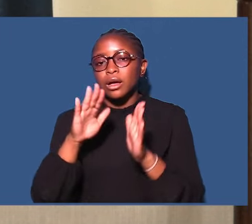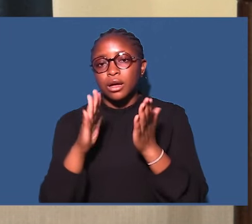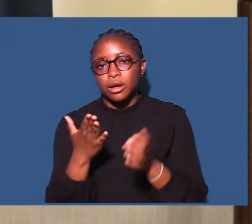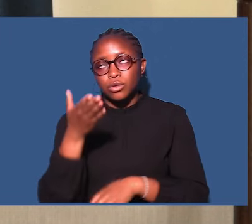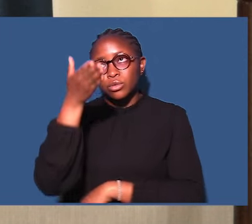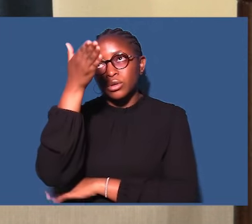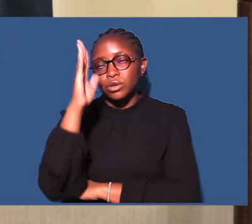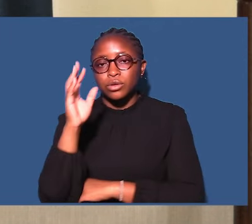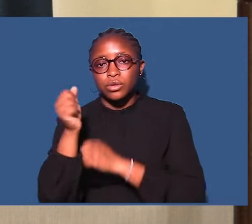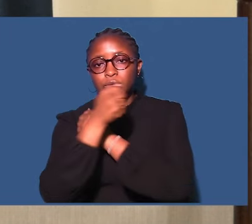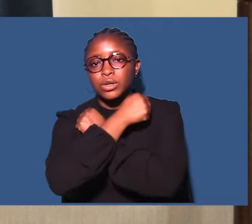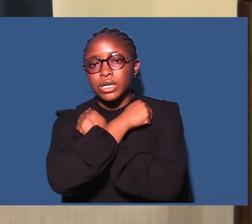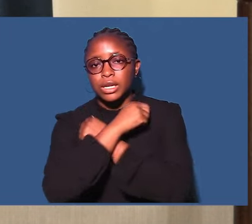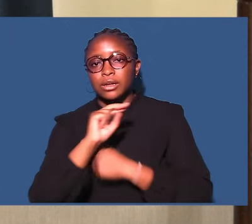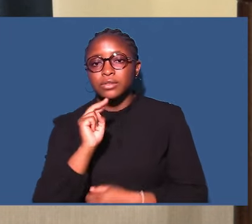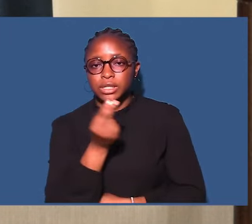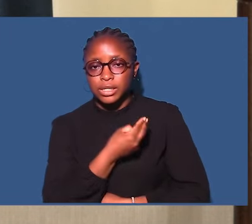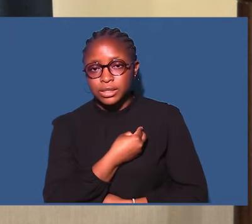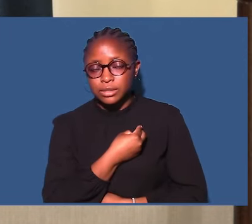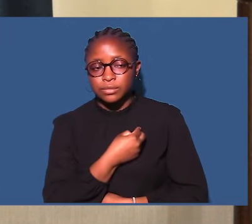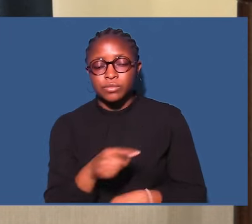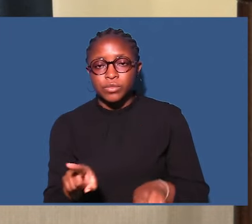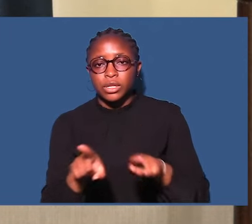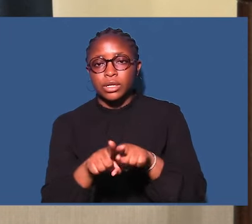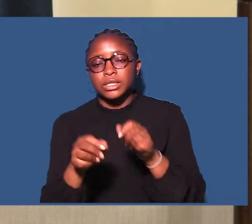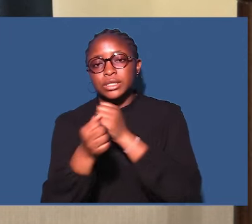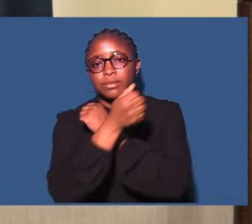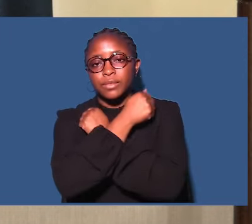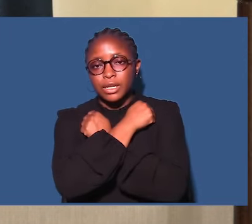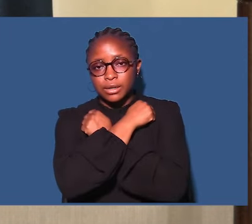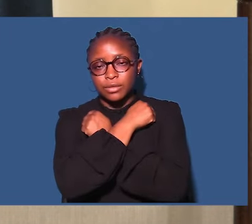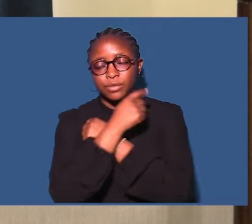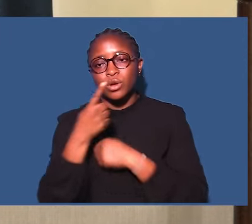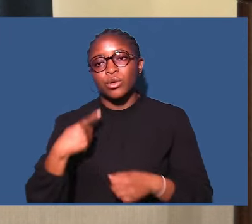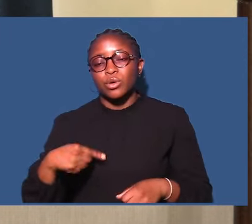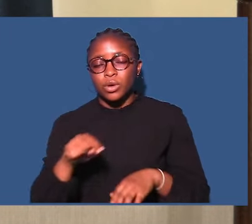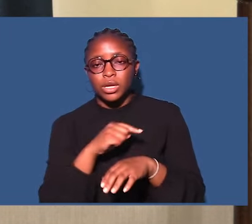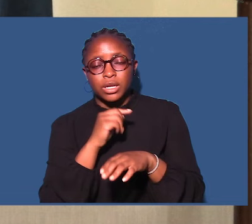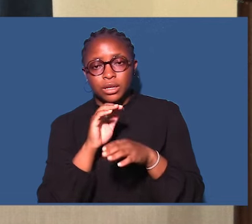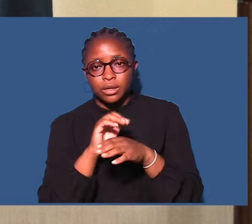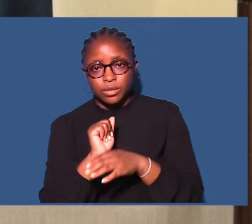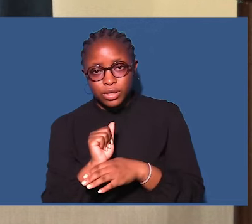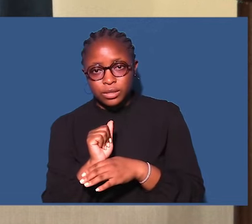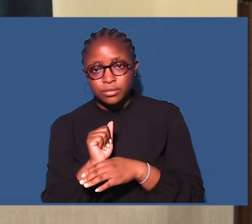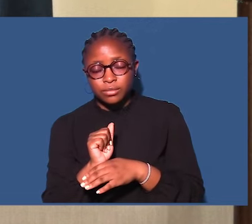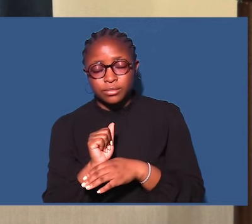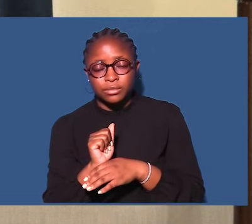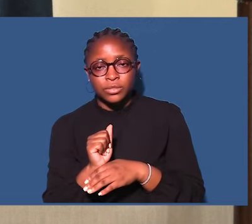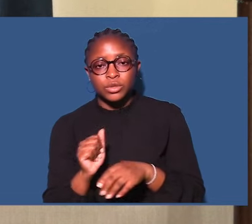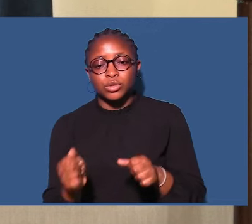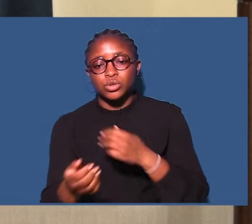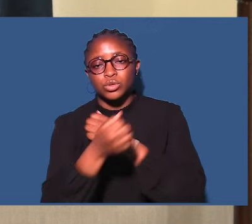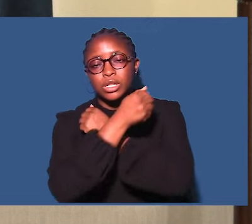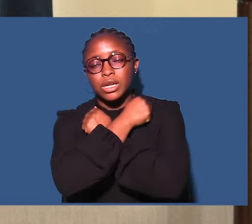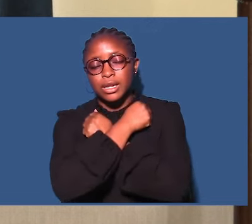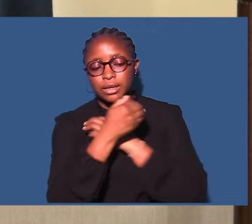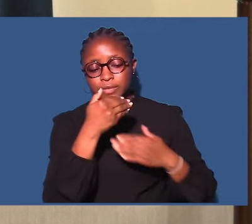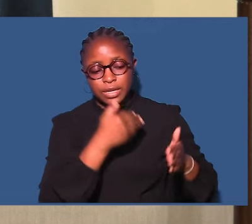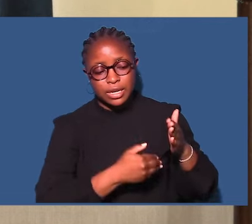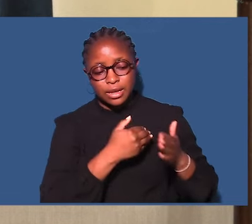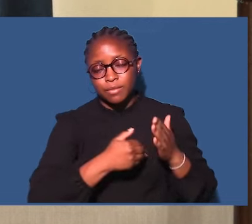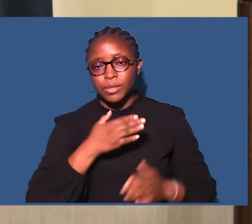us. The same love we are being called to love our neighbors. And